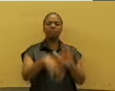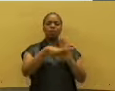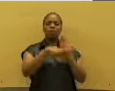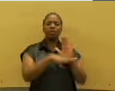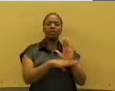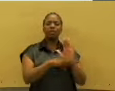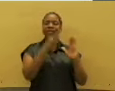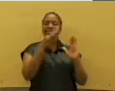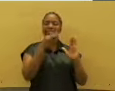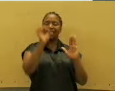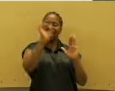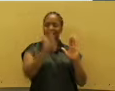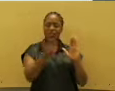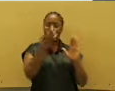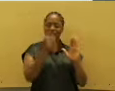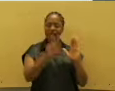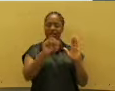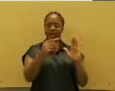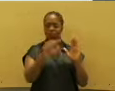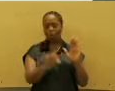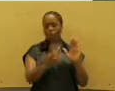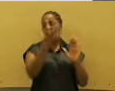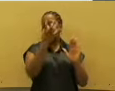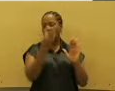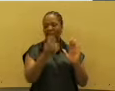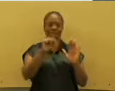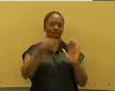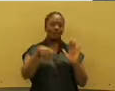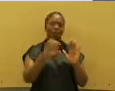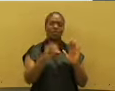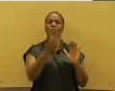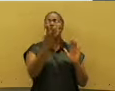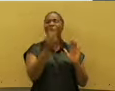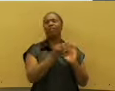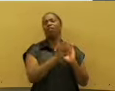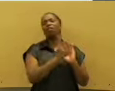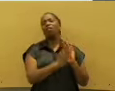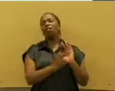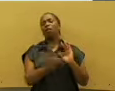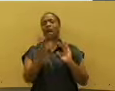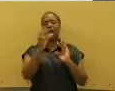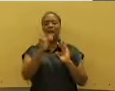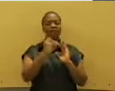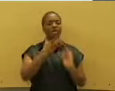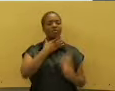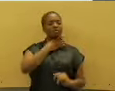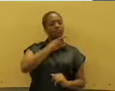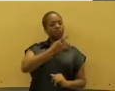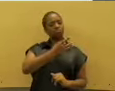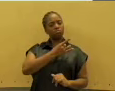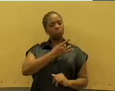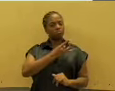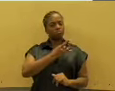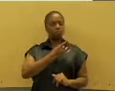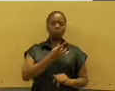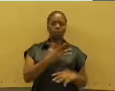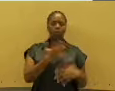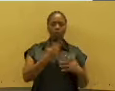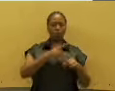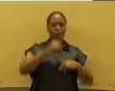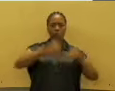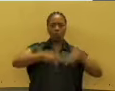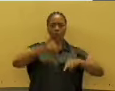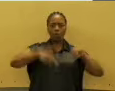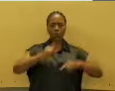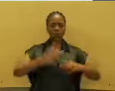indeed we have NGOs, we have civil societies fighting for people to have access to different sexual reproductive health and rights